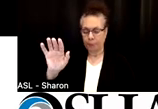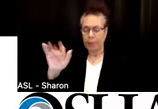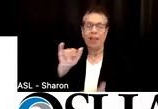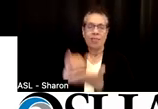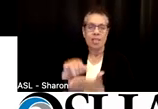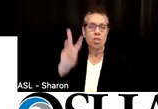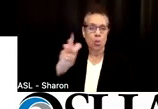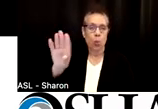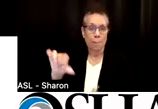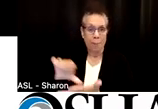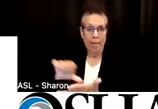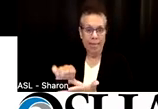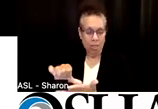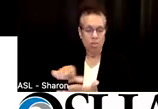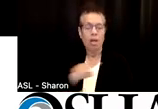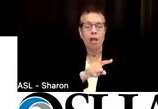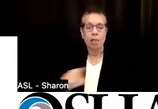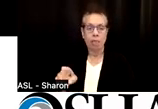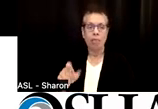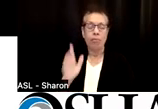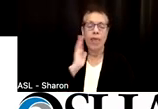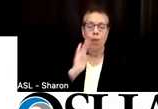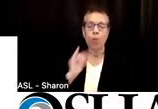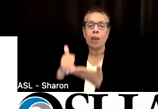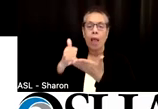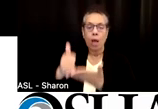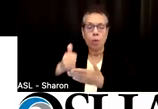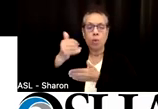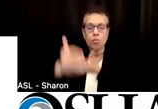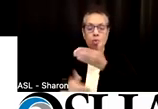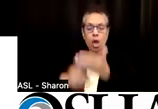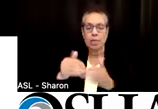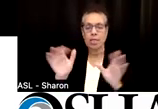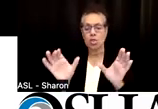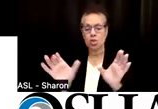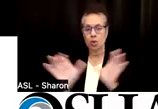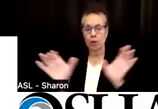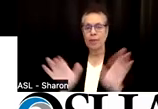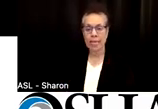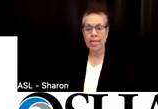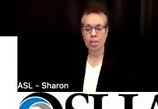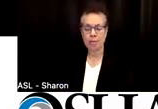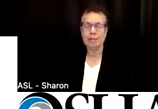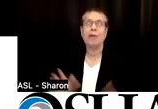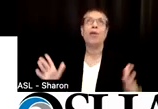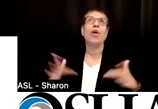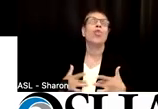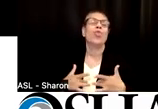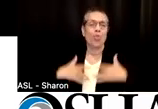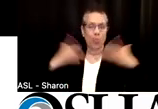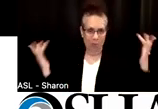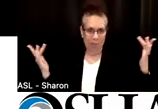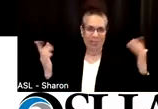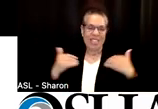webpage, and they are the ones who will be helping to process the certifications. So it's very exciting to